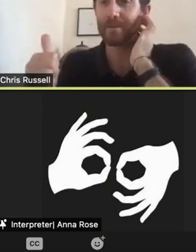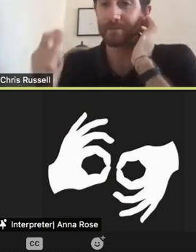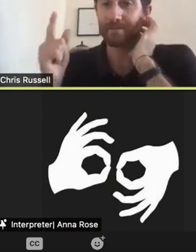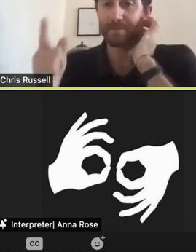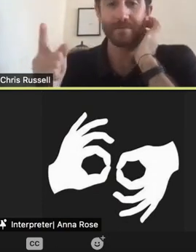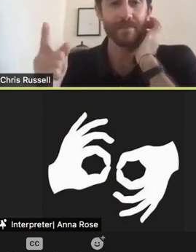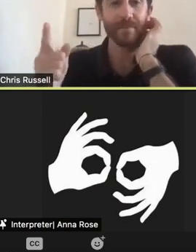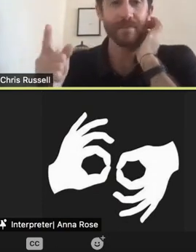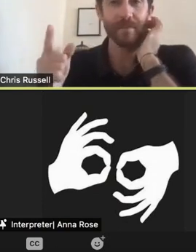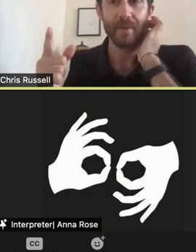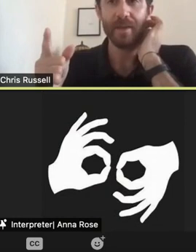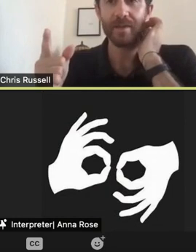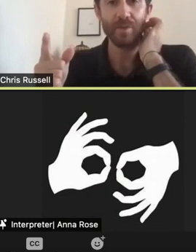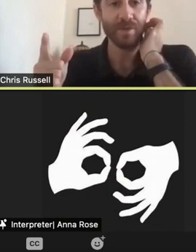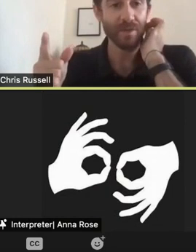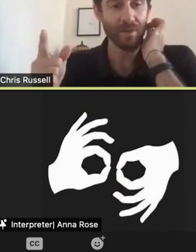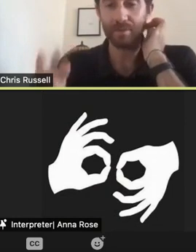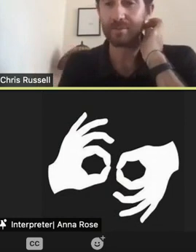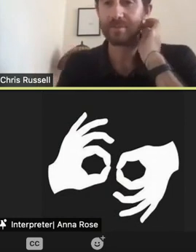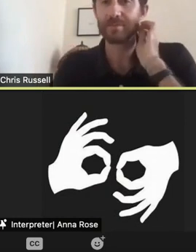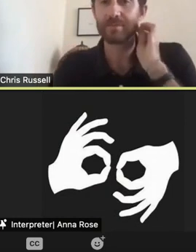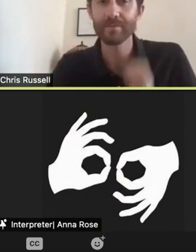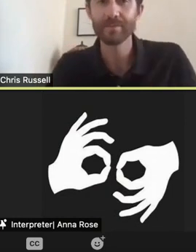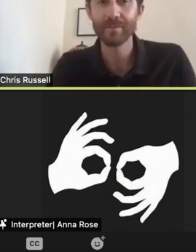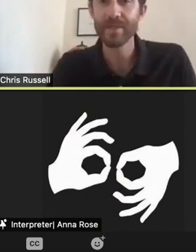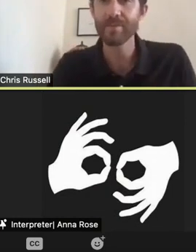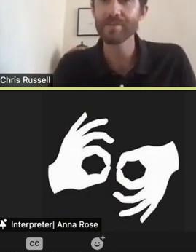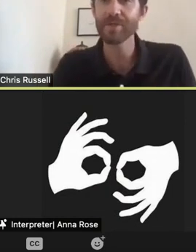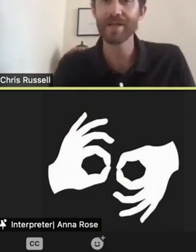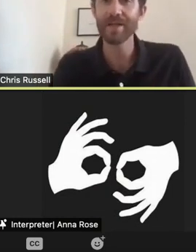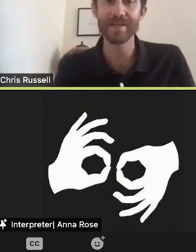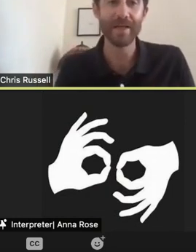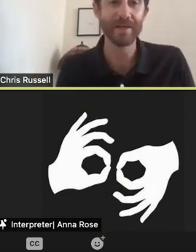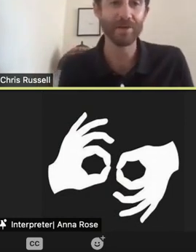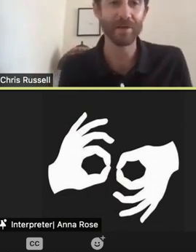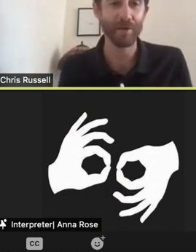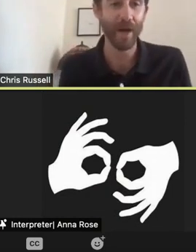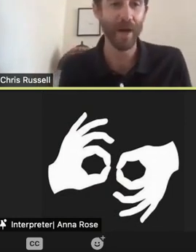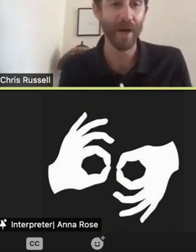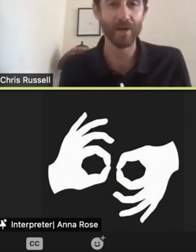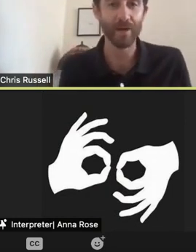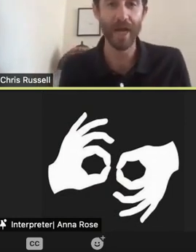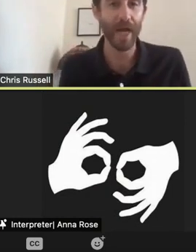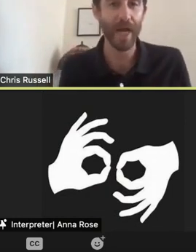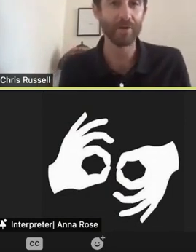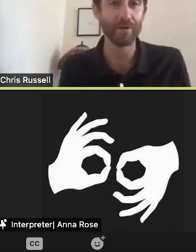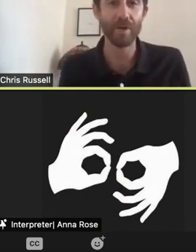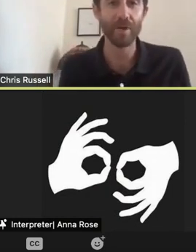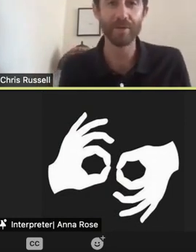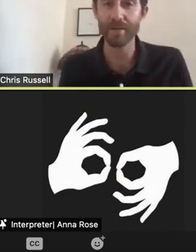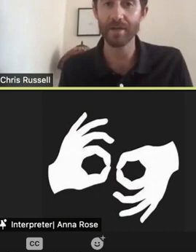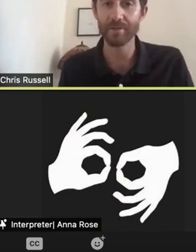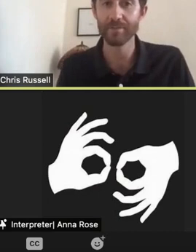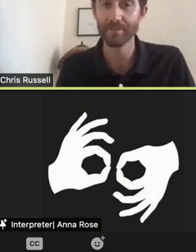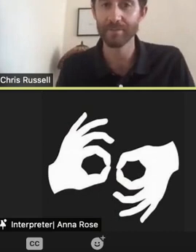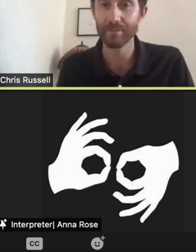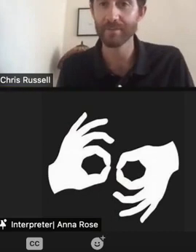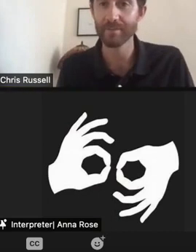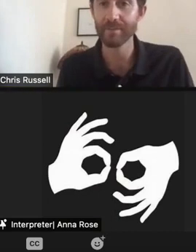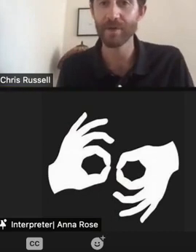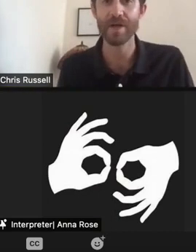Oh, Jen, I think this one's you. Sometimes you look at a slide that you didn't create and you're like, I don't know what that